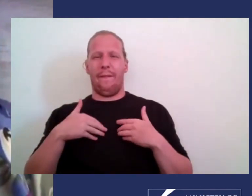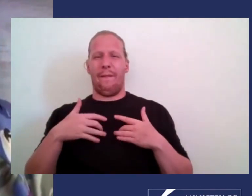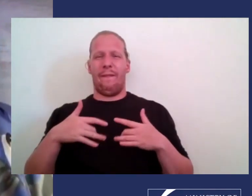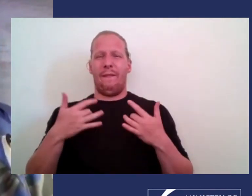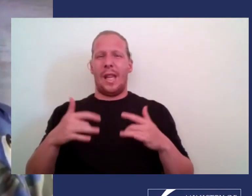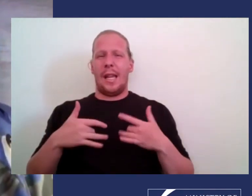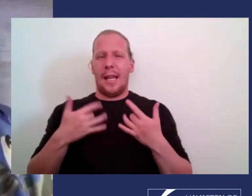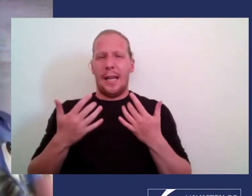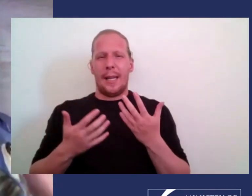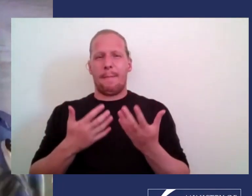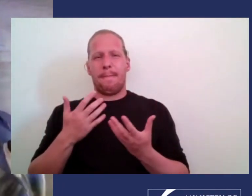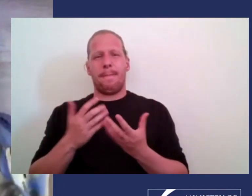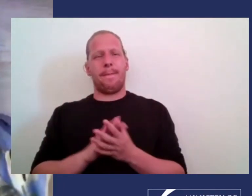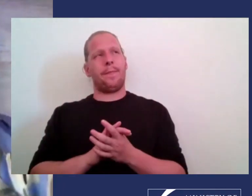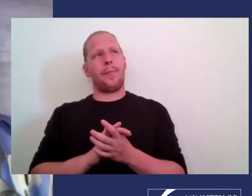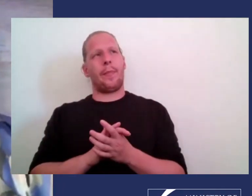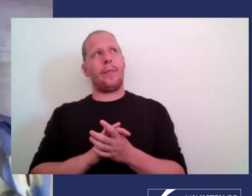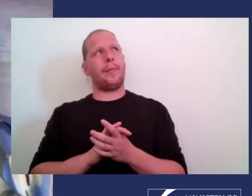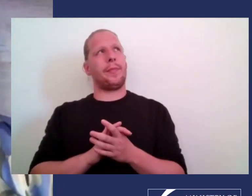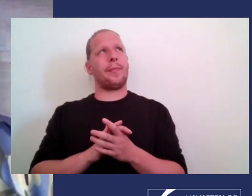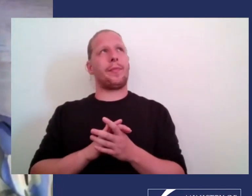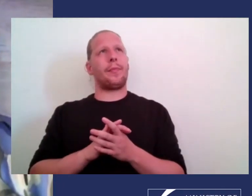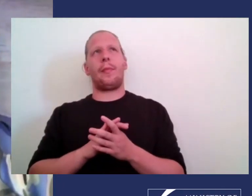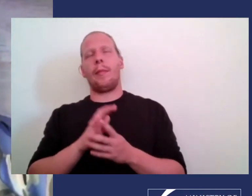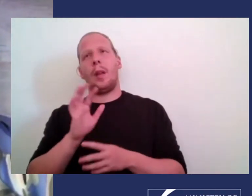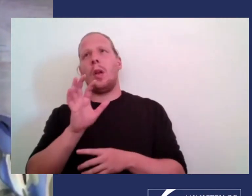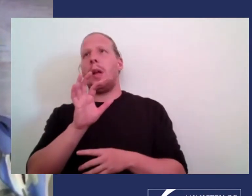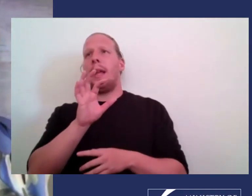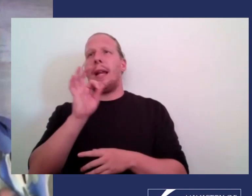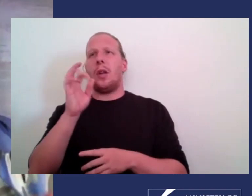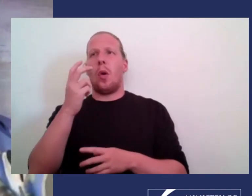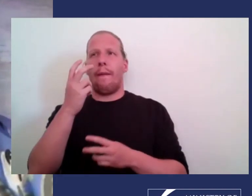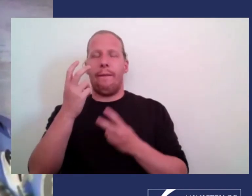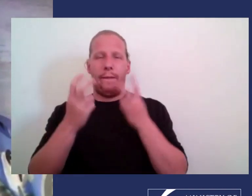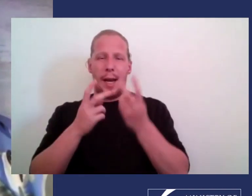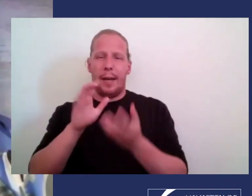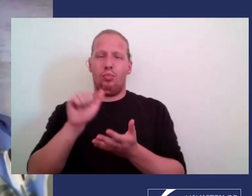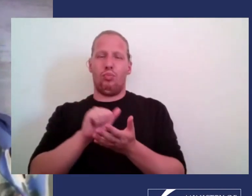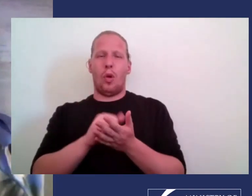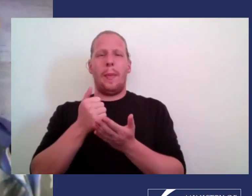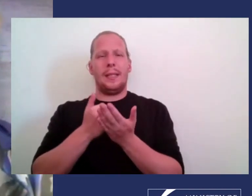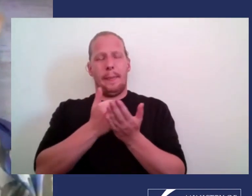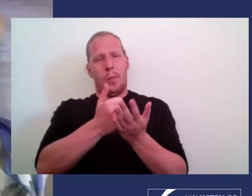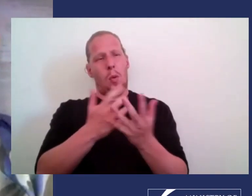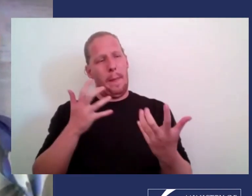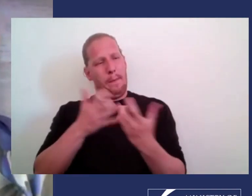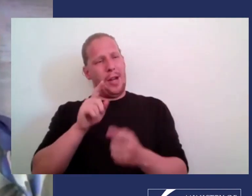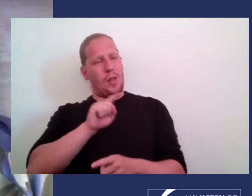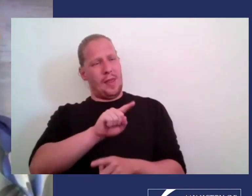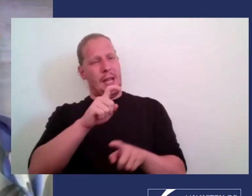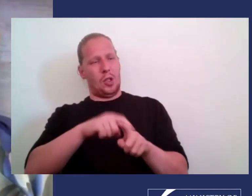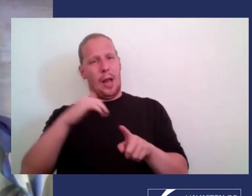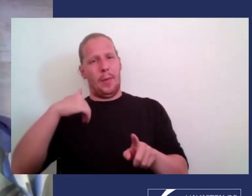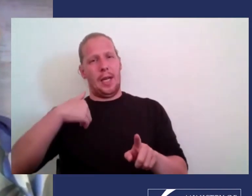that they're not really finding the support in the places that they need it and when they need it. And as Jin